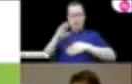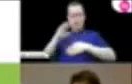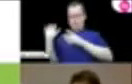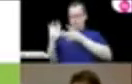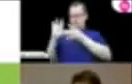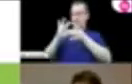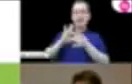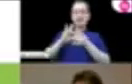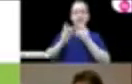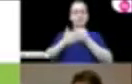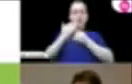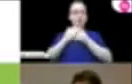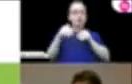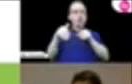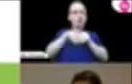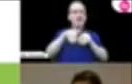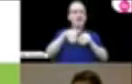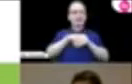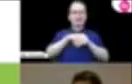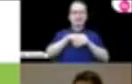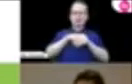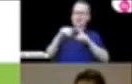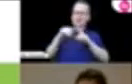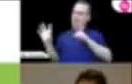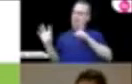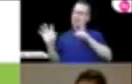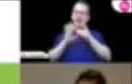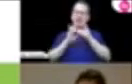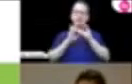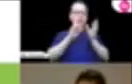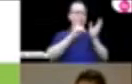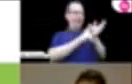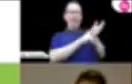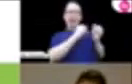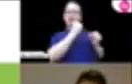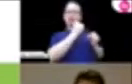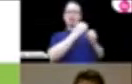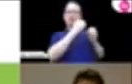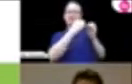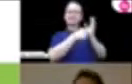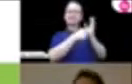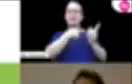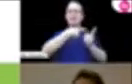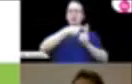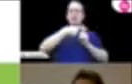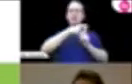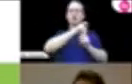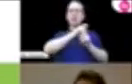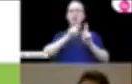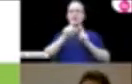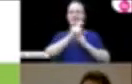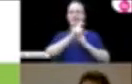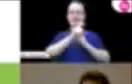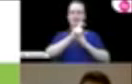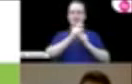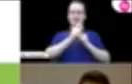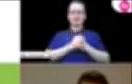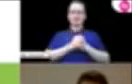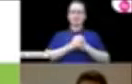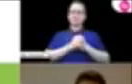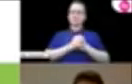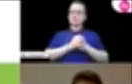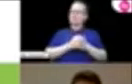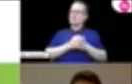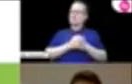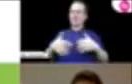could see them in the framework of belonging to the LGBT plus community. And it's often interesting